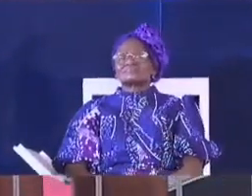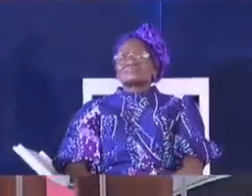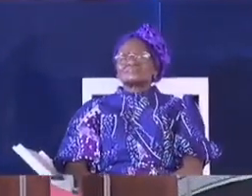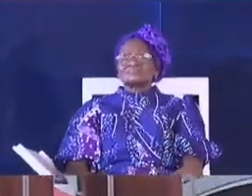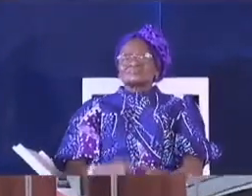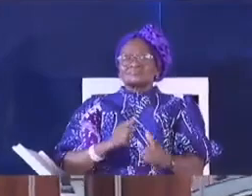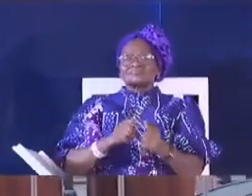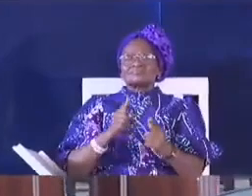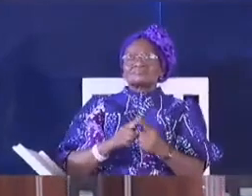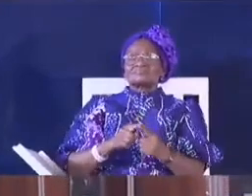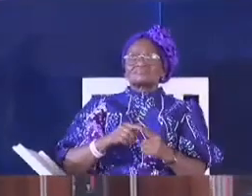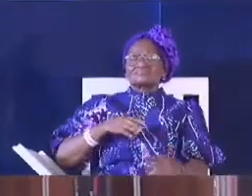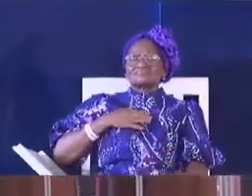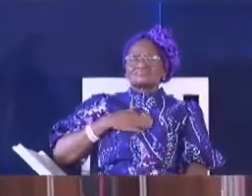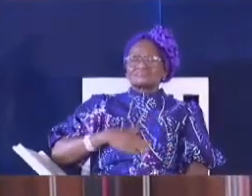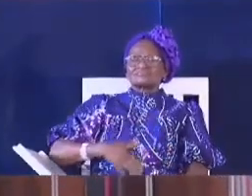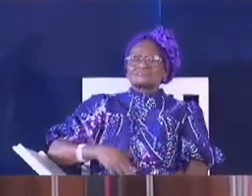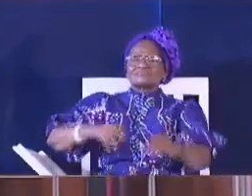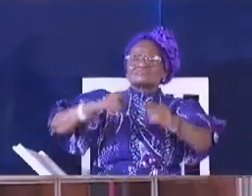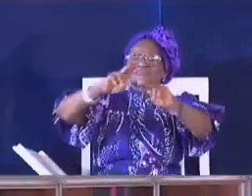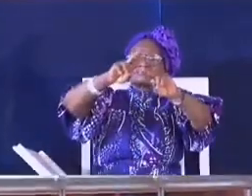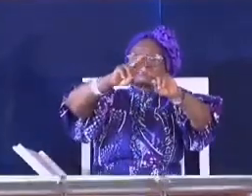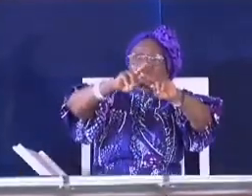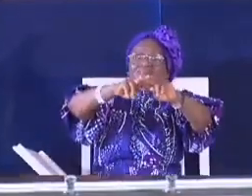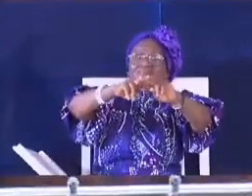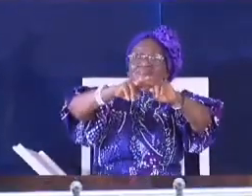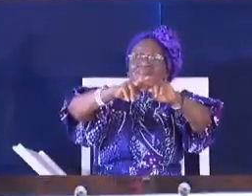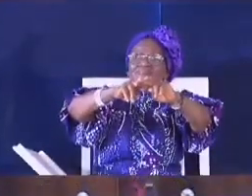You may please be seated.